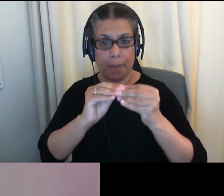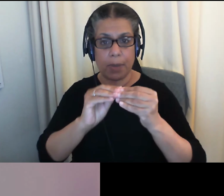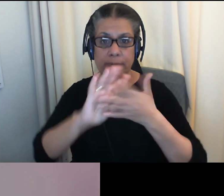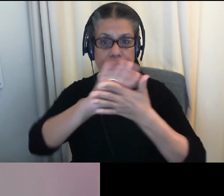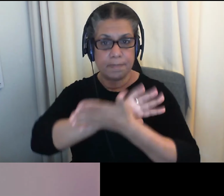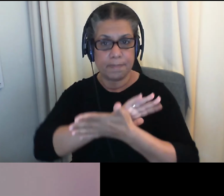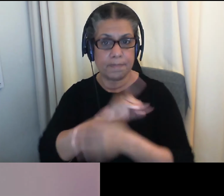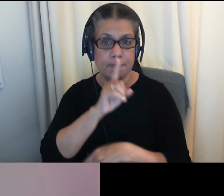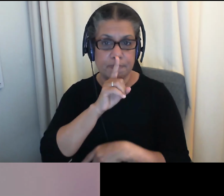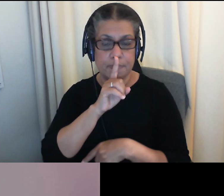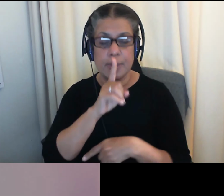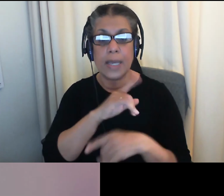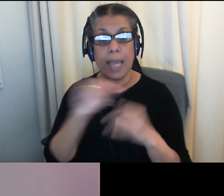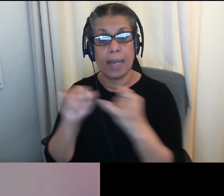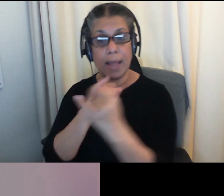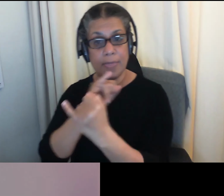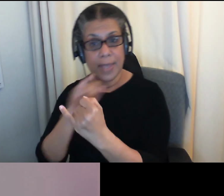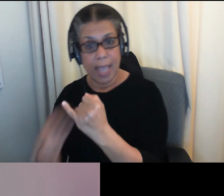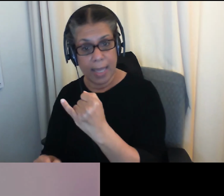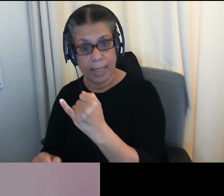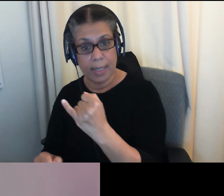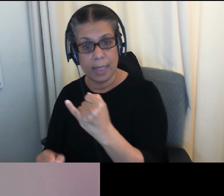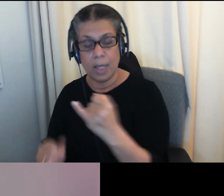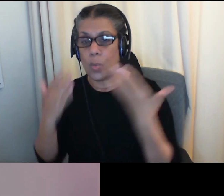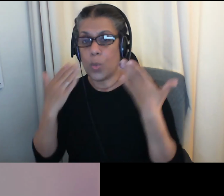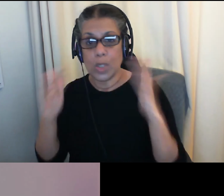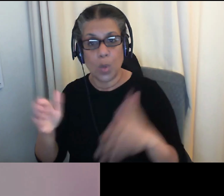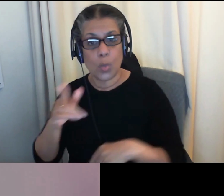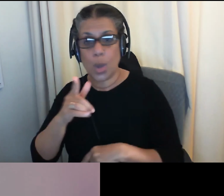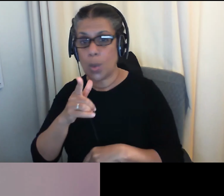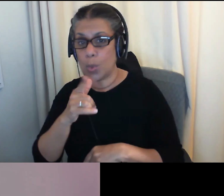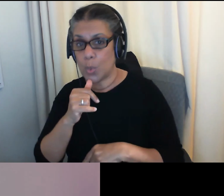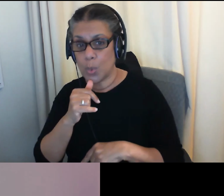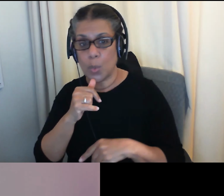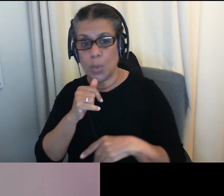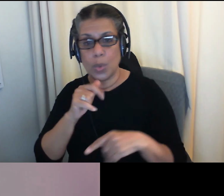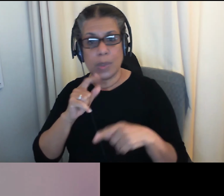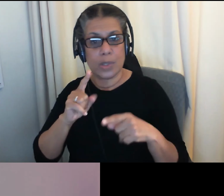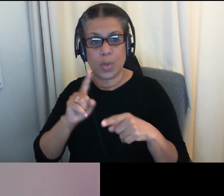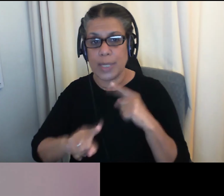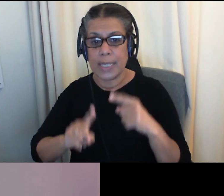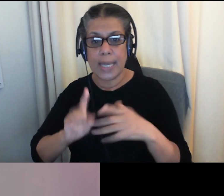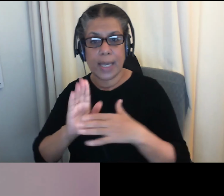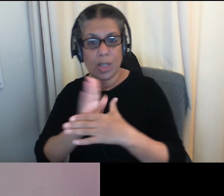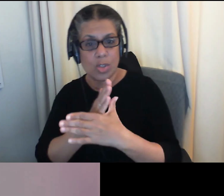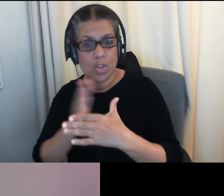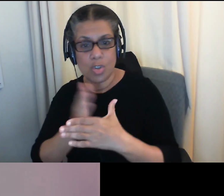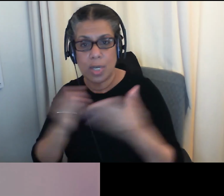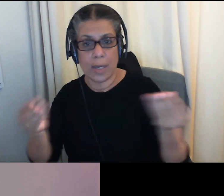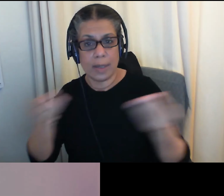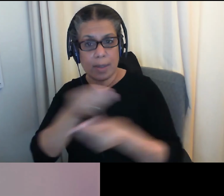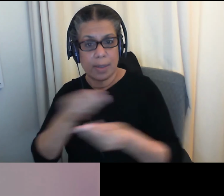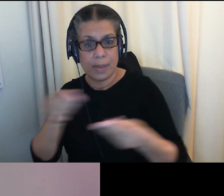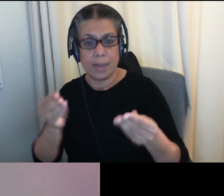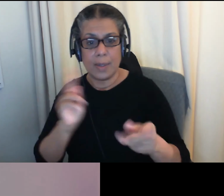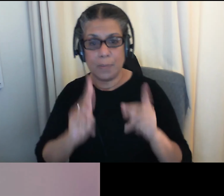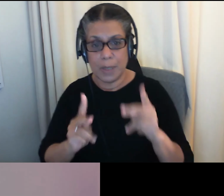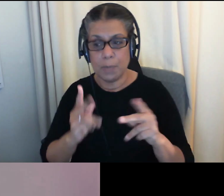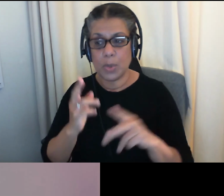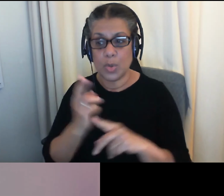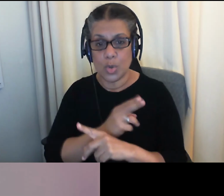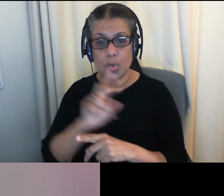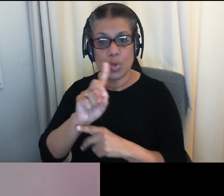the back end of the app is more anonymized data that we can't attribute to particular services. And because people are using it and it's all of the data